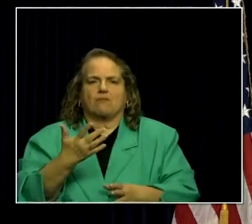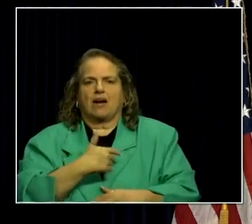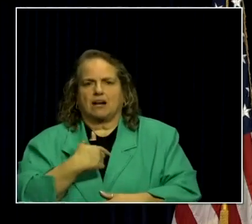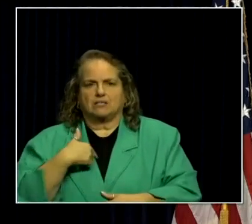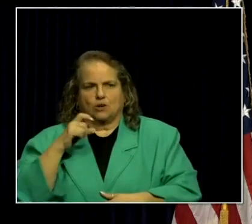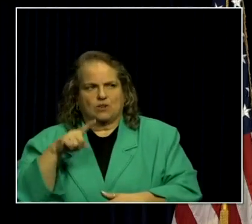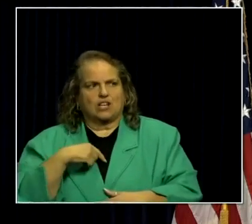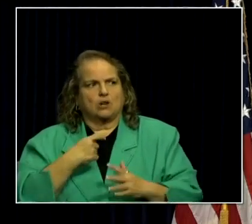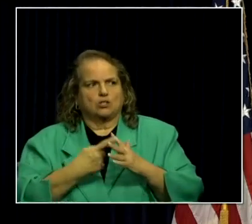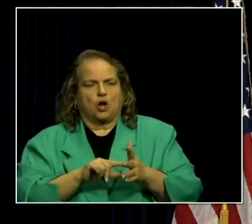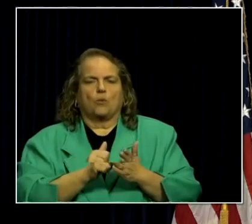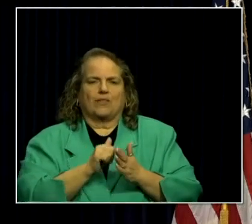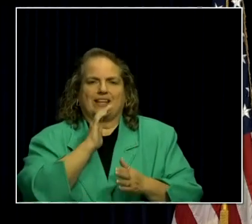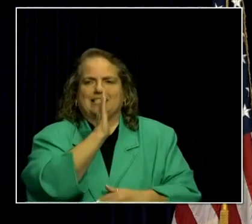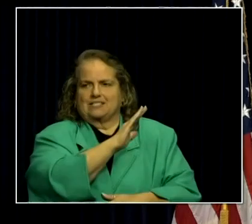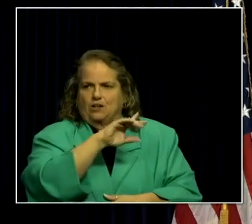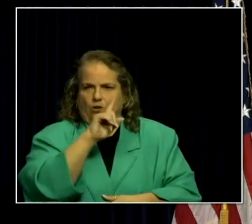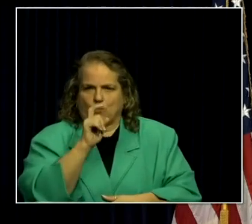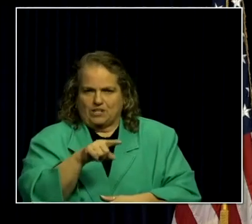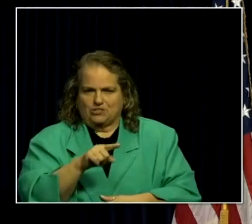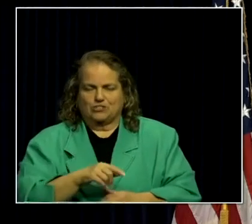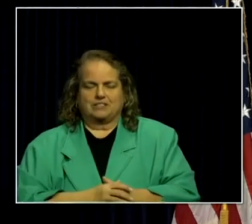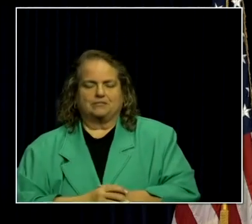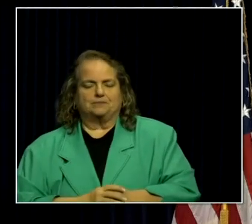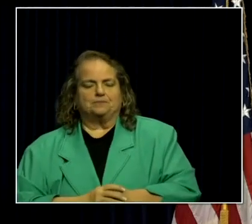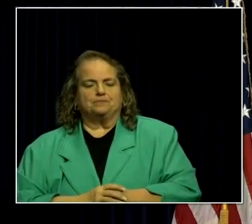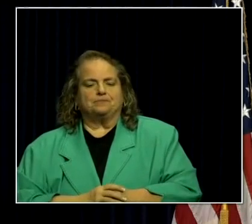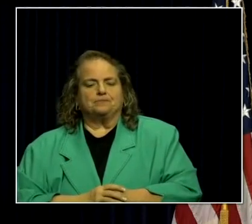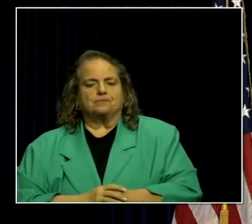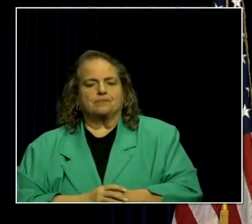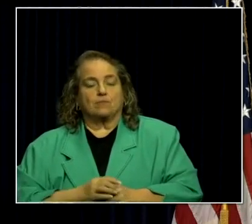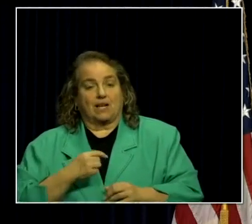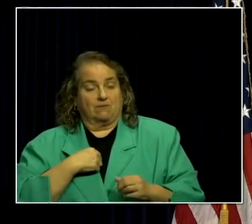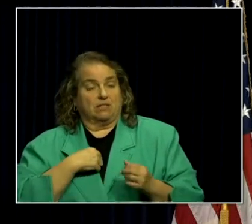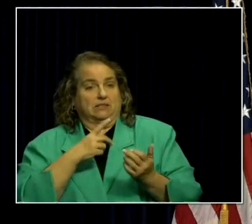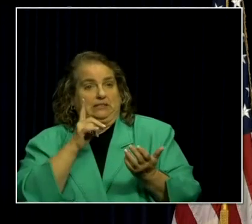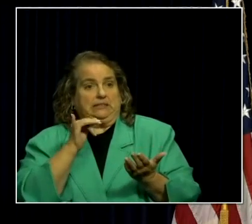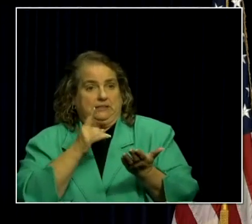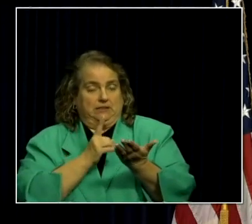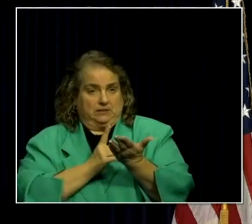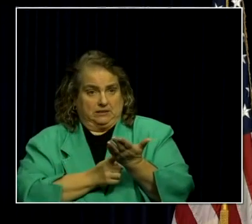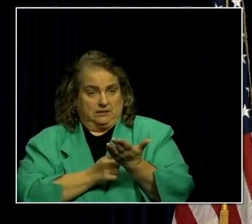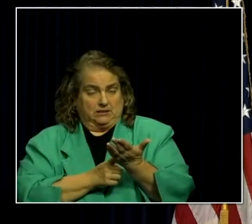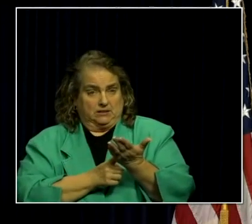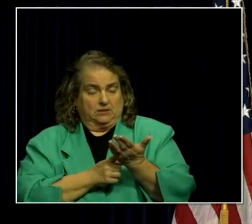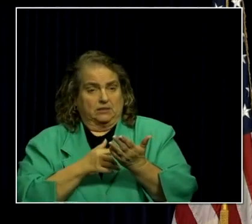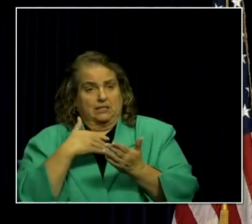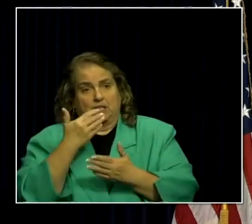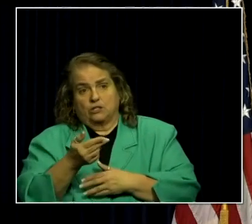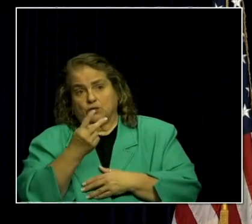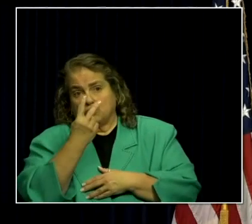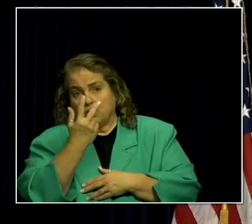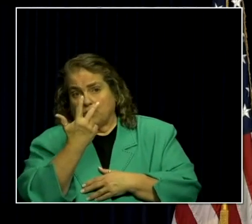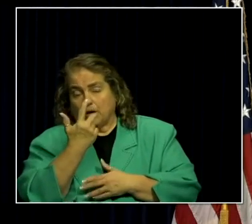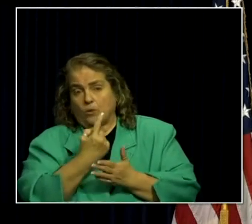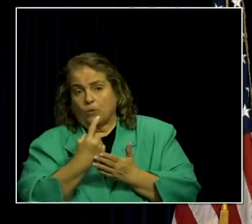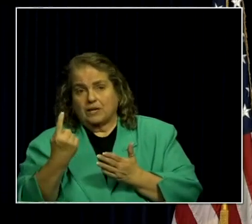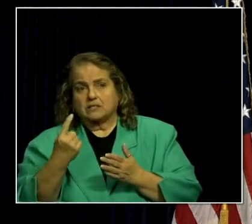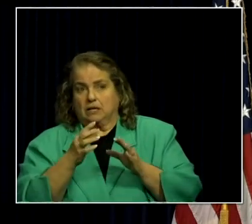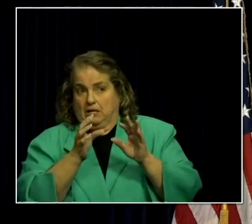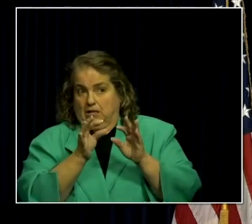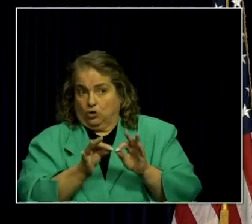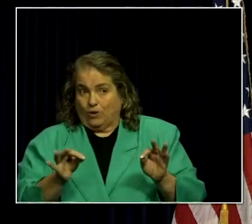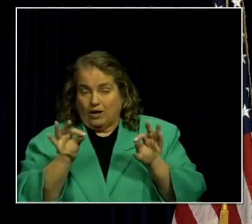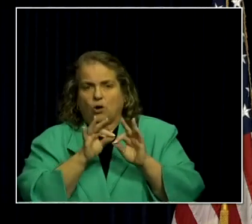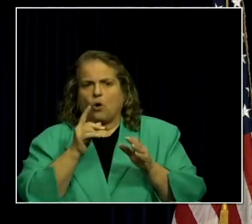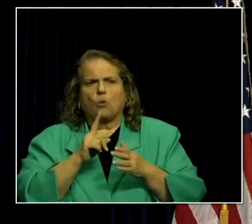start with his question. I think that's the right thing to do. I've talked about over the next 2 or 3 weeks them being critical.